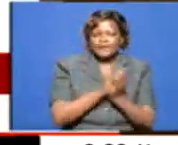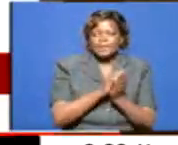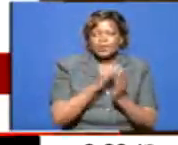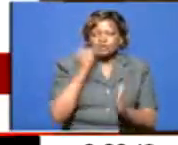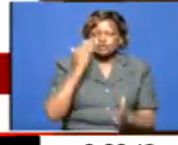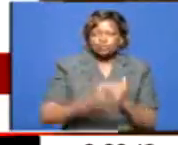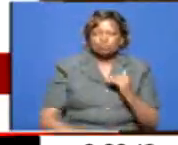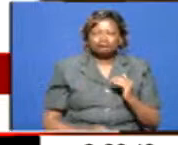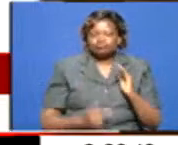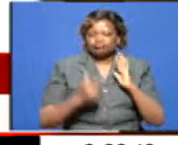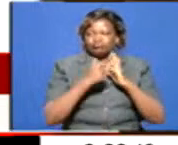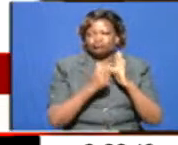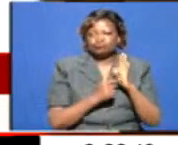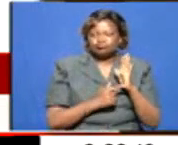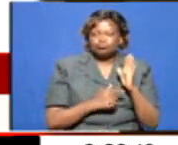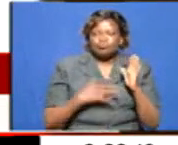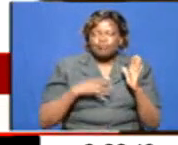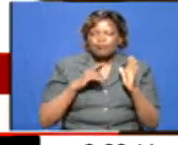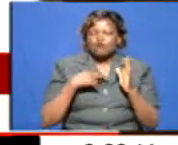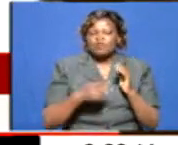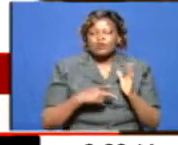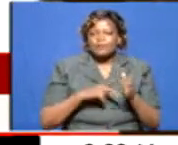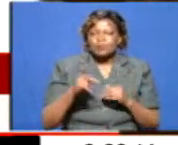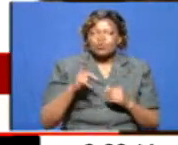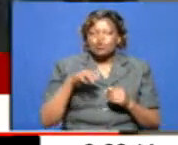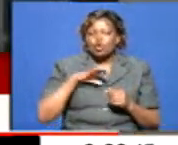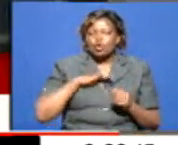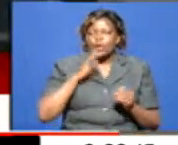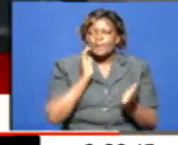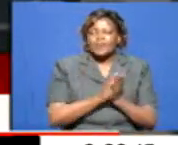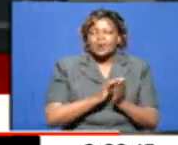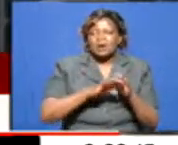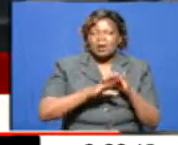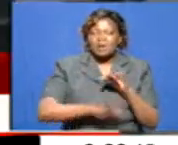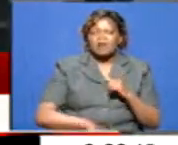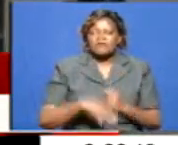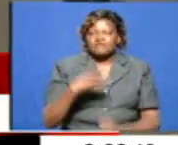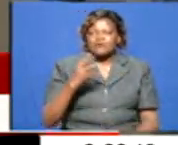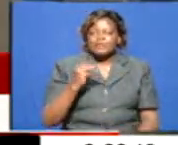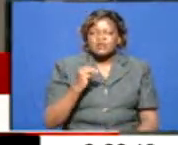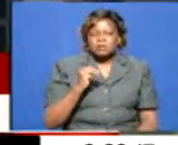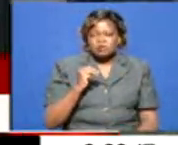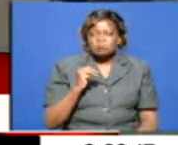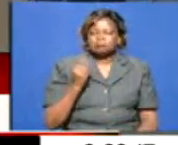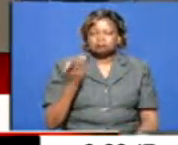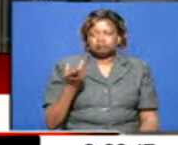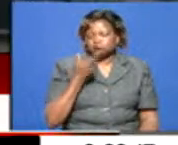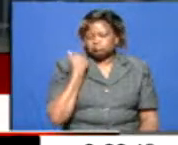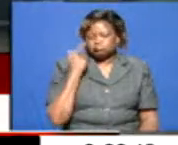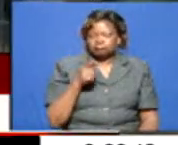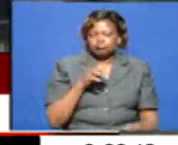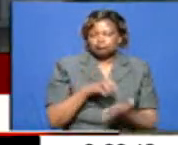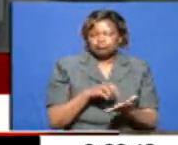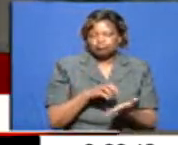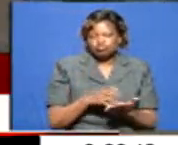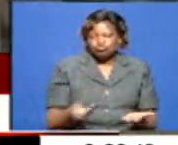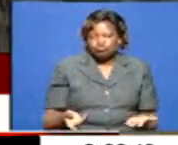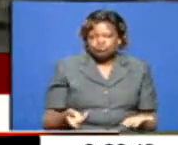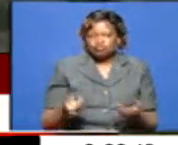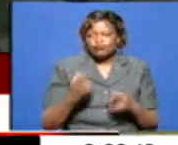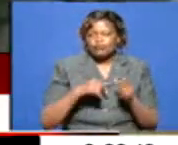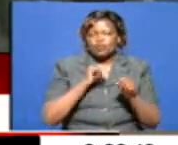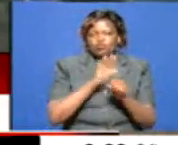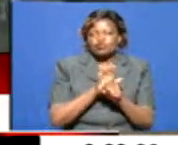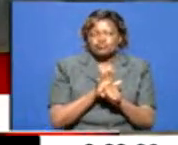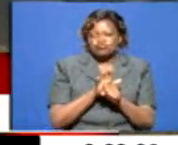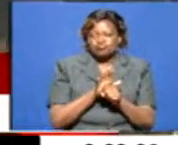blacklisting defaulters who owe banks less than 5 million shillings in light of the exceptional circumstances from the coronavirus